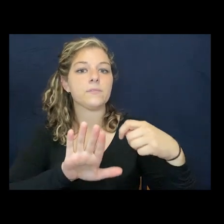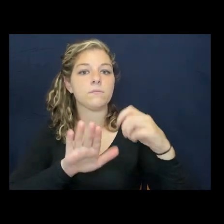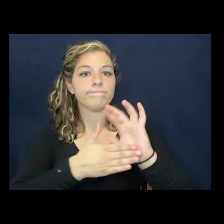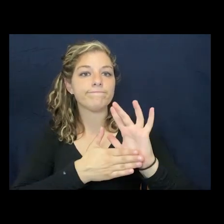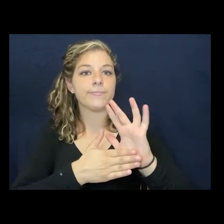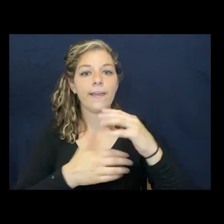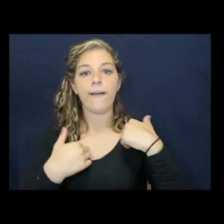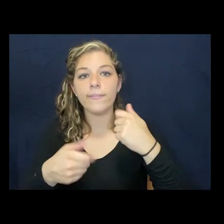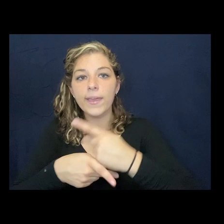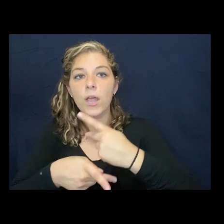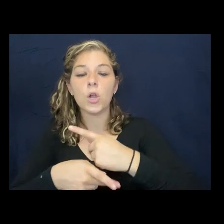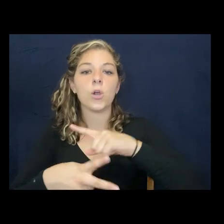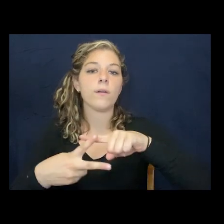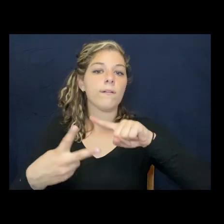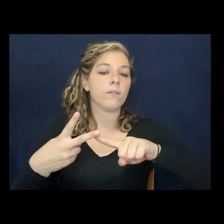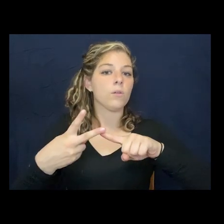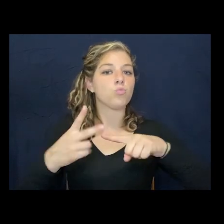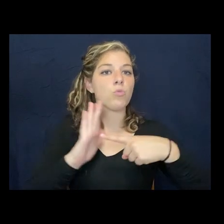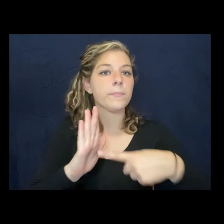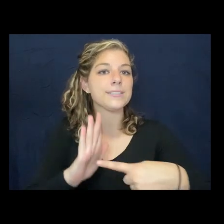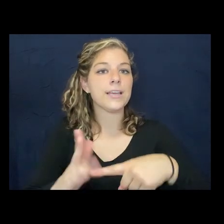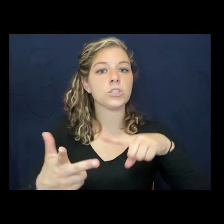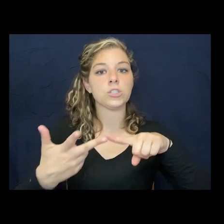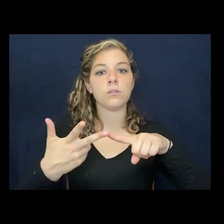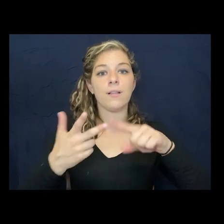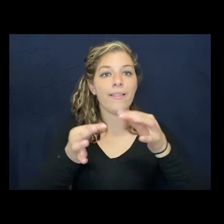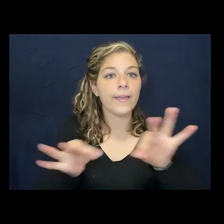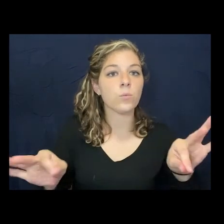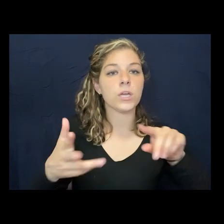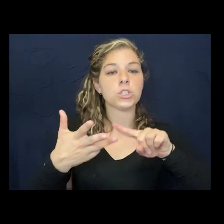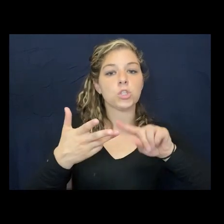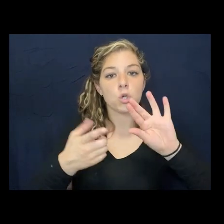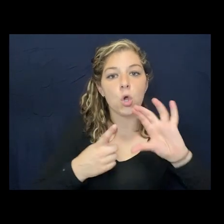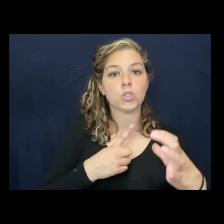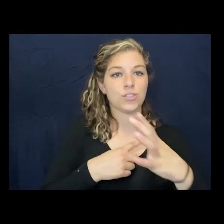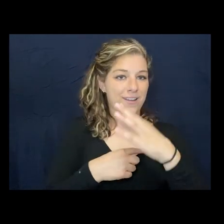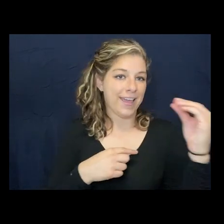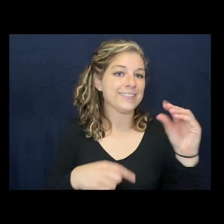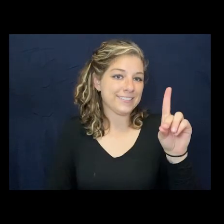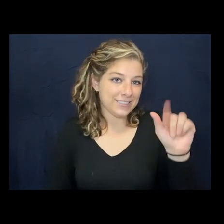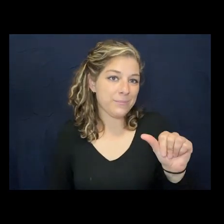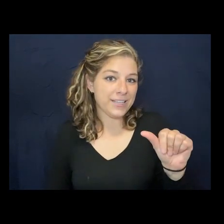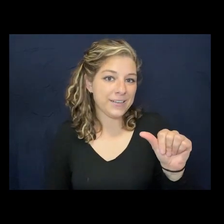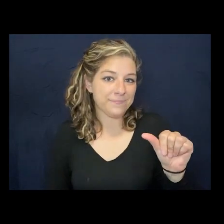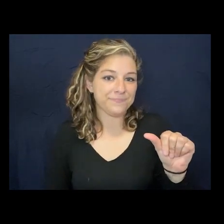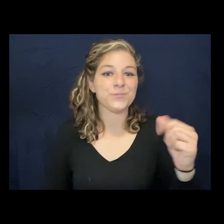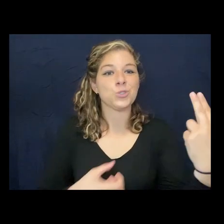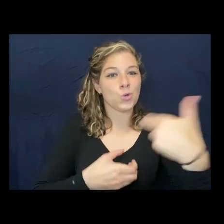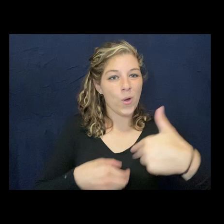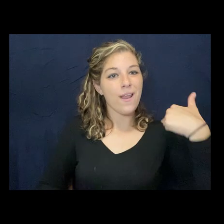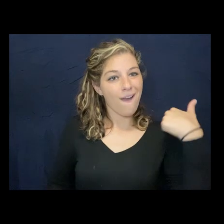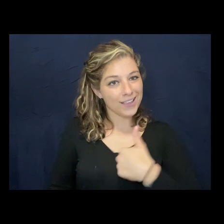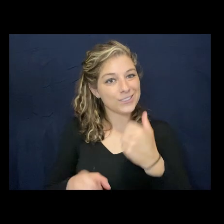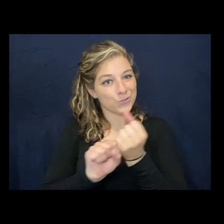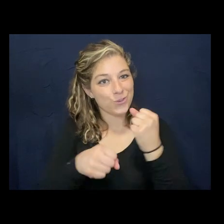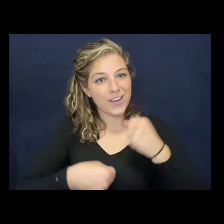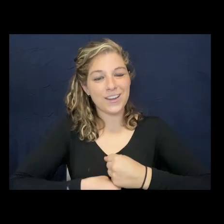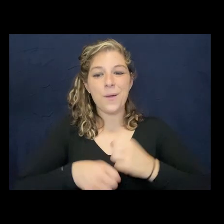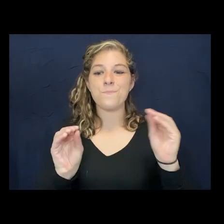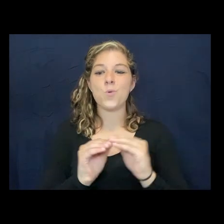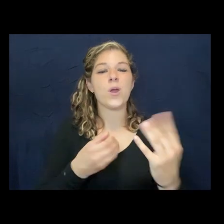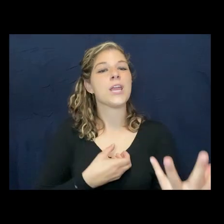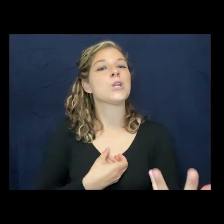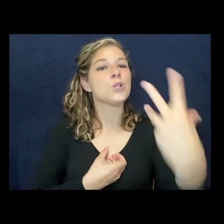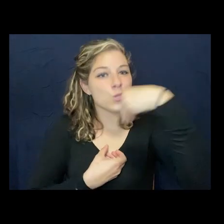topics including healthcare disparities, representation, language, culture, and disability. Join us in creating